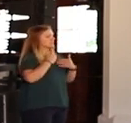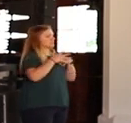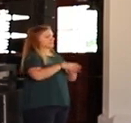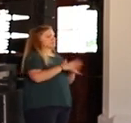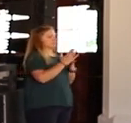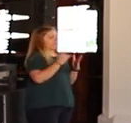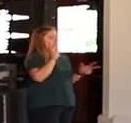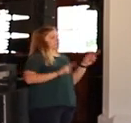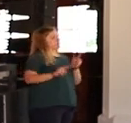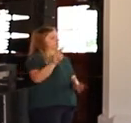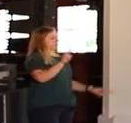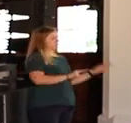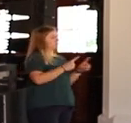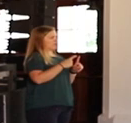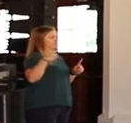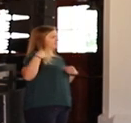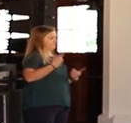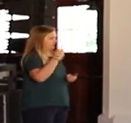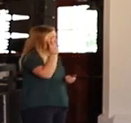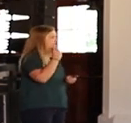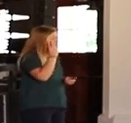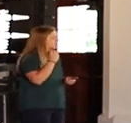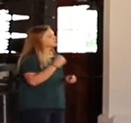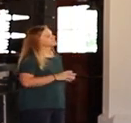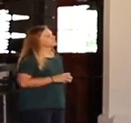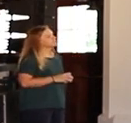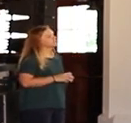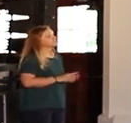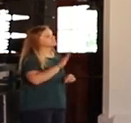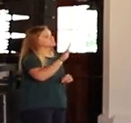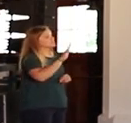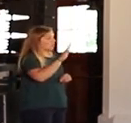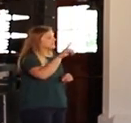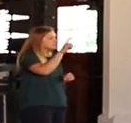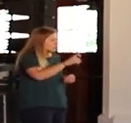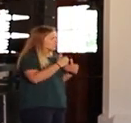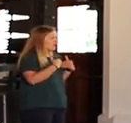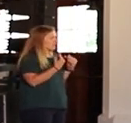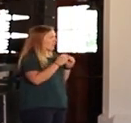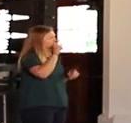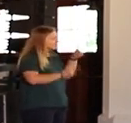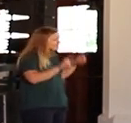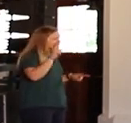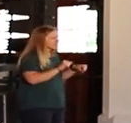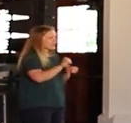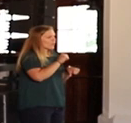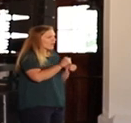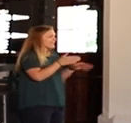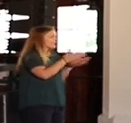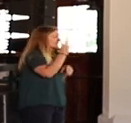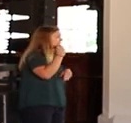some of the observations of my previous colleagues, you're anticipated to have more varied work and work and